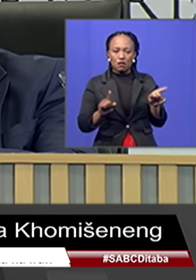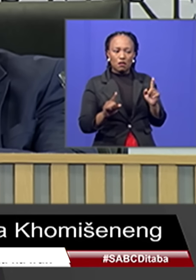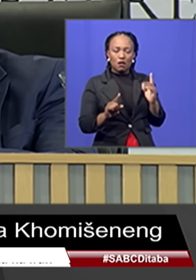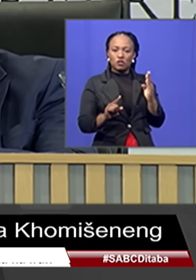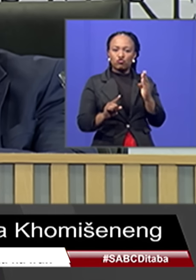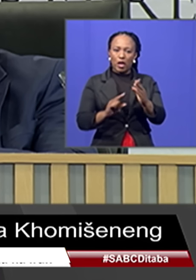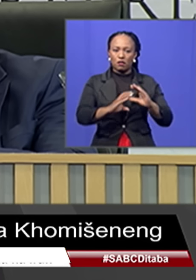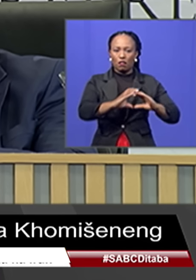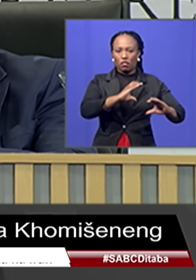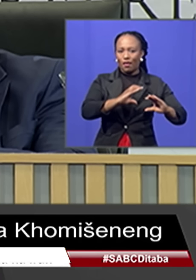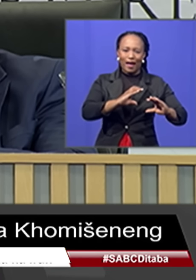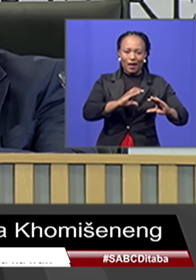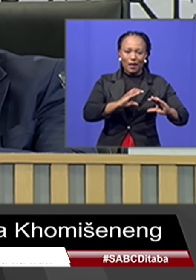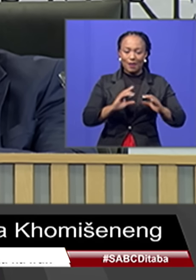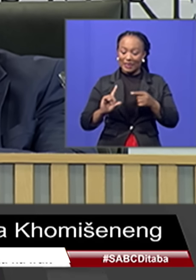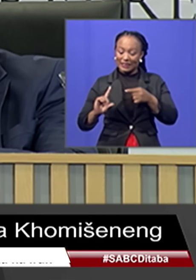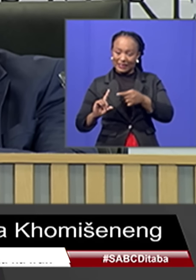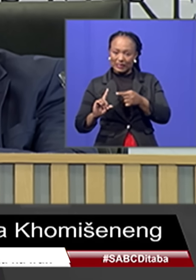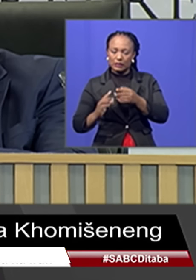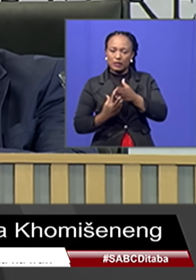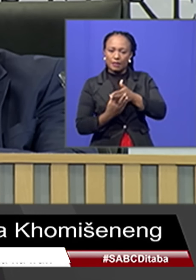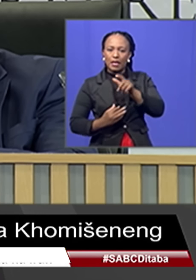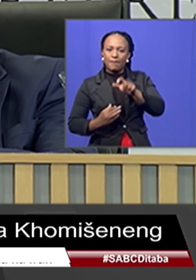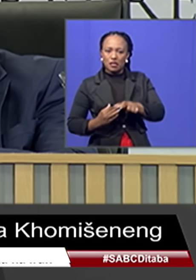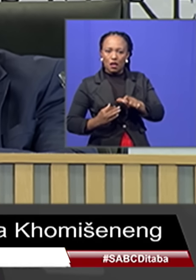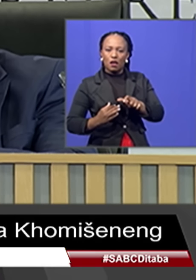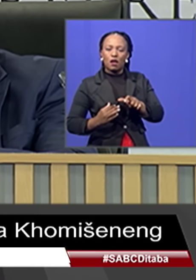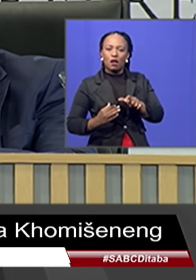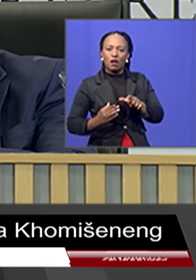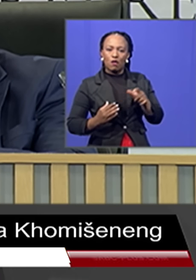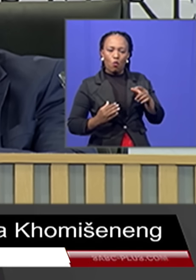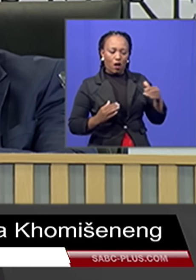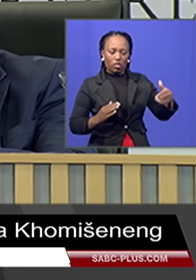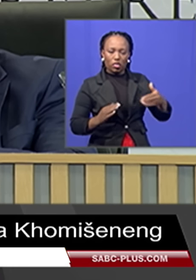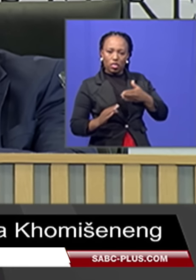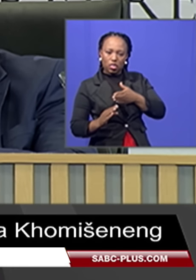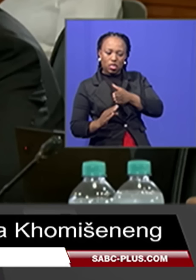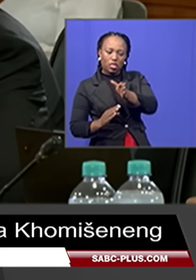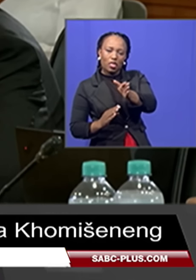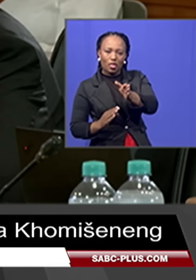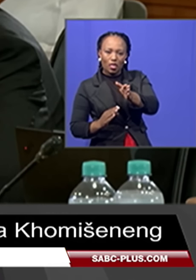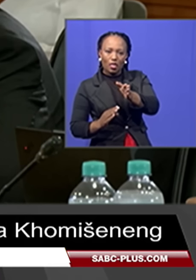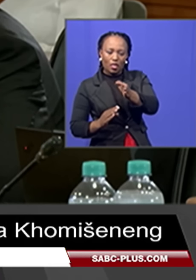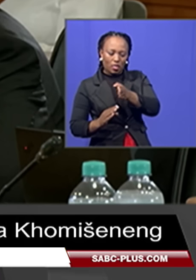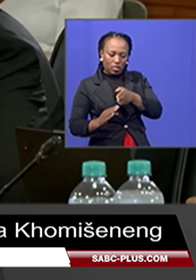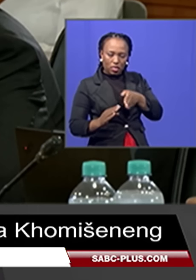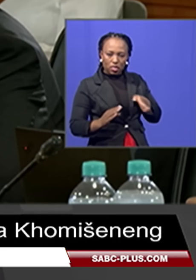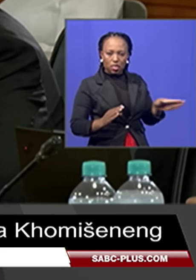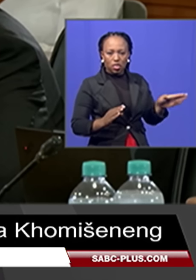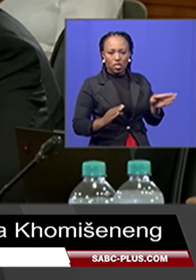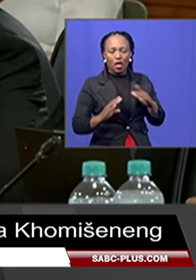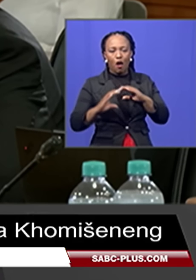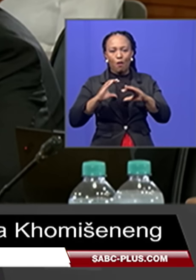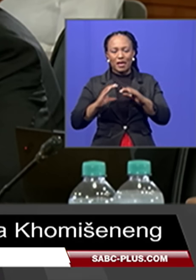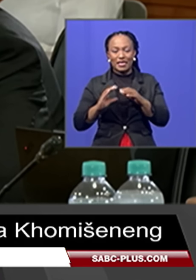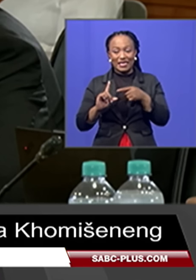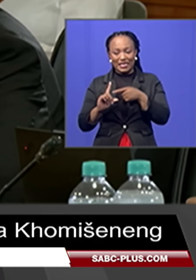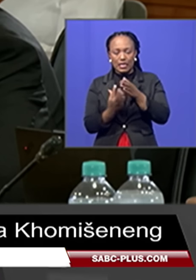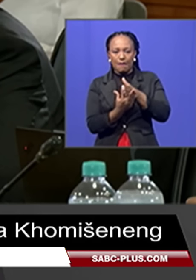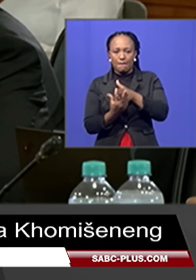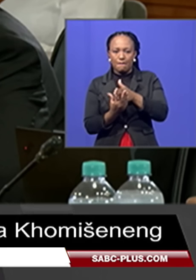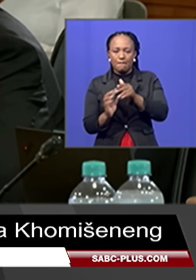By interposing you between all of their communications,